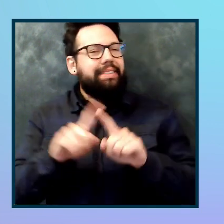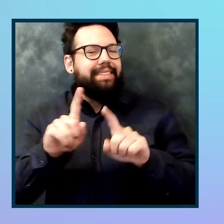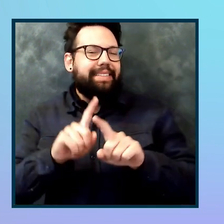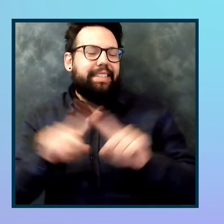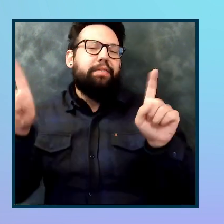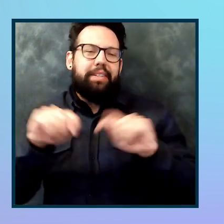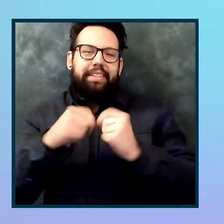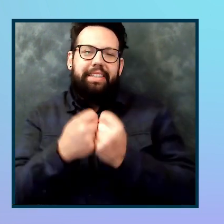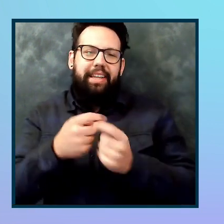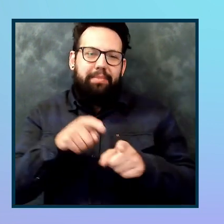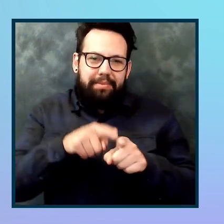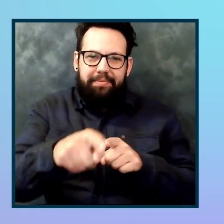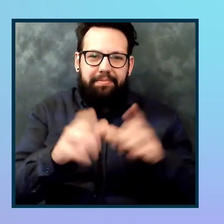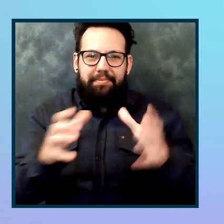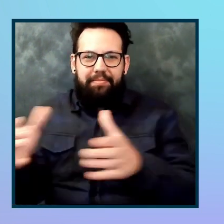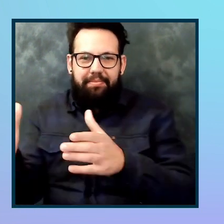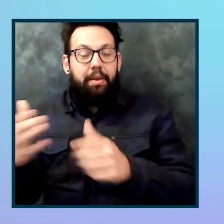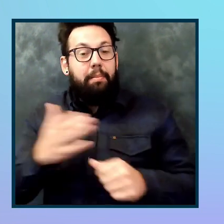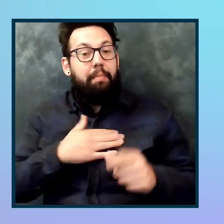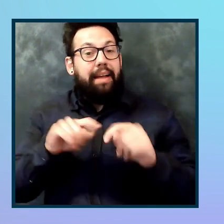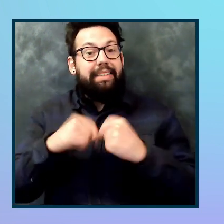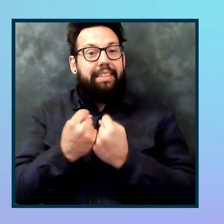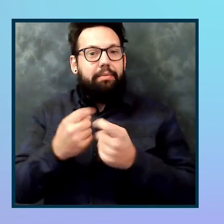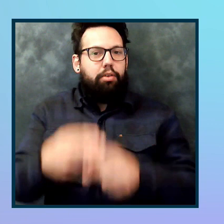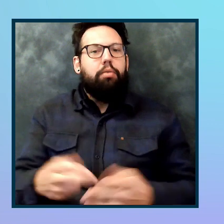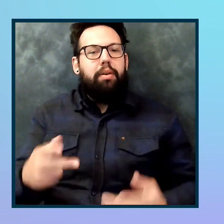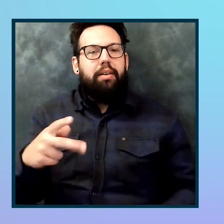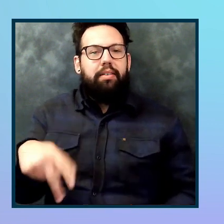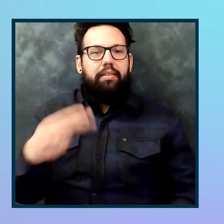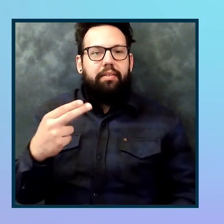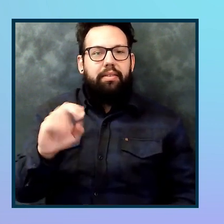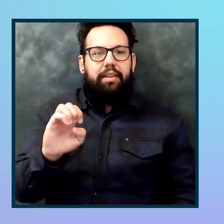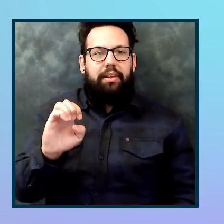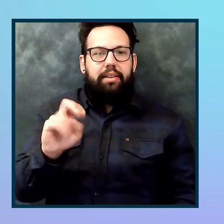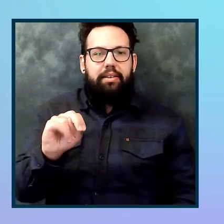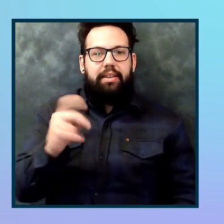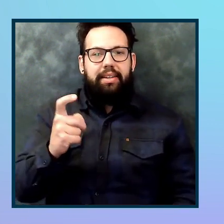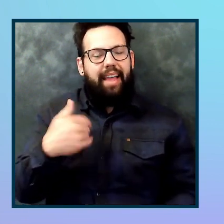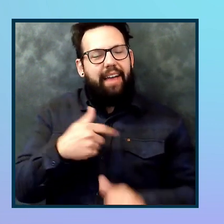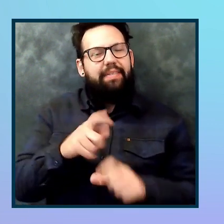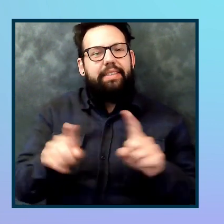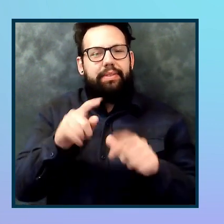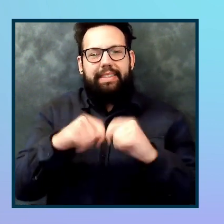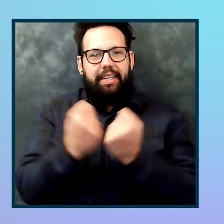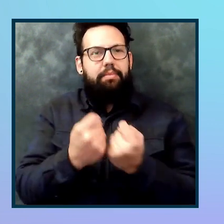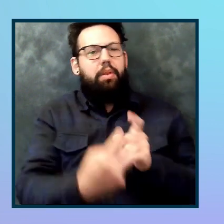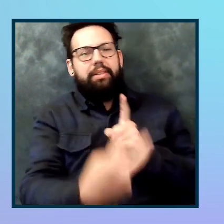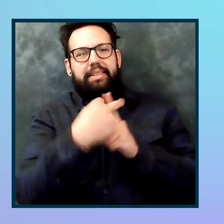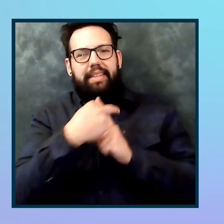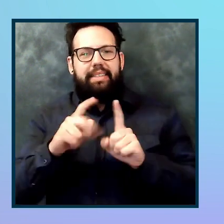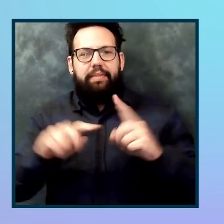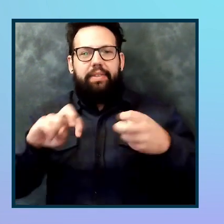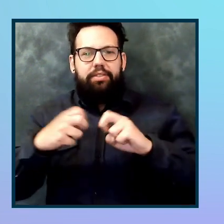the on a delivery team called Phoenix. We have different teams, and each team gets assigned different issues. I take on